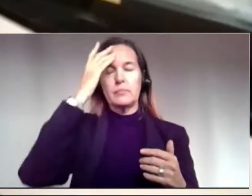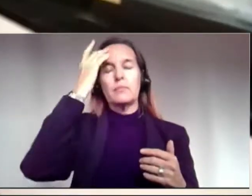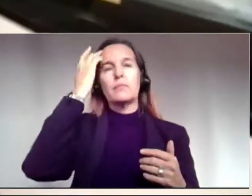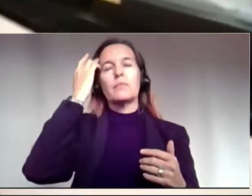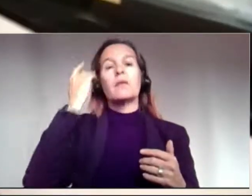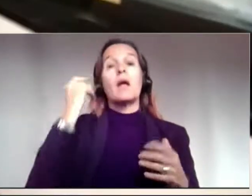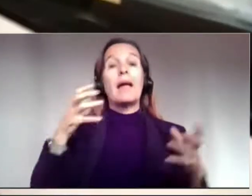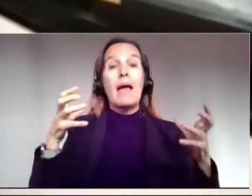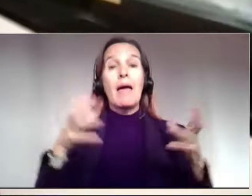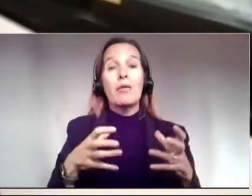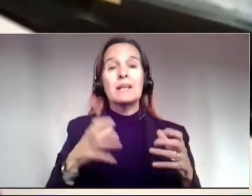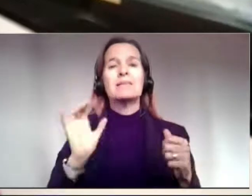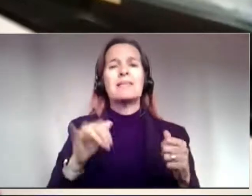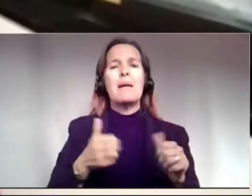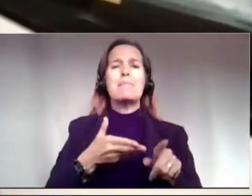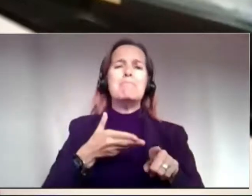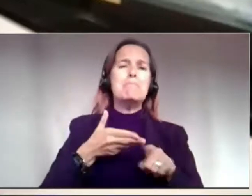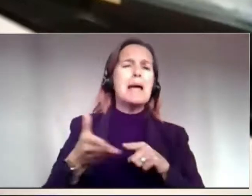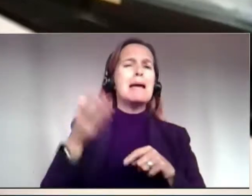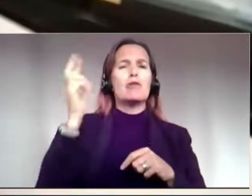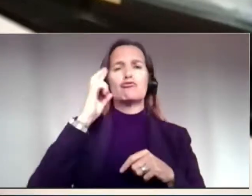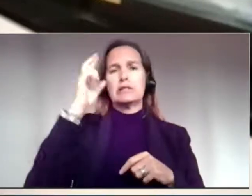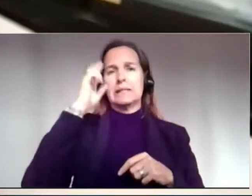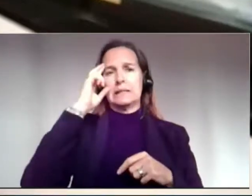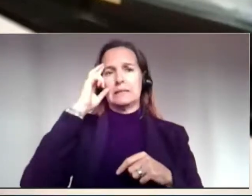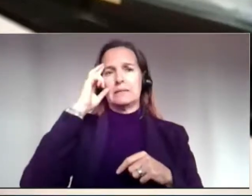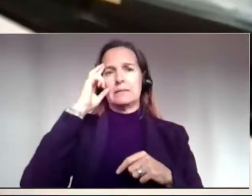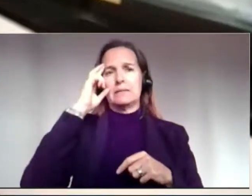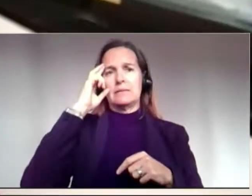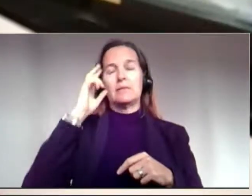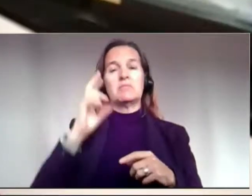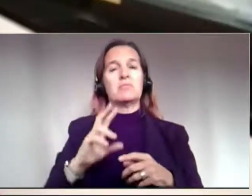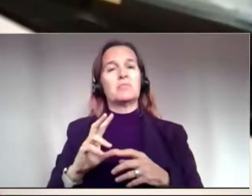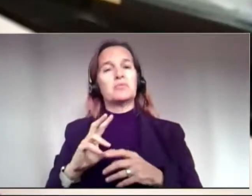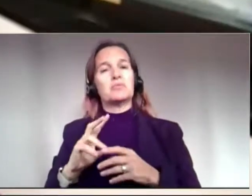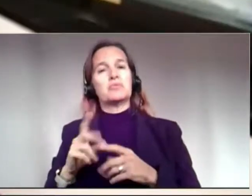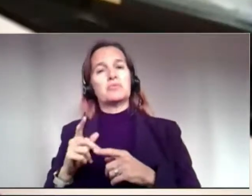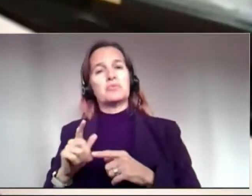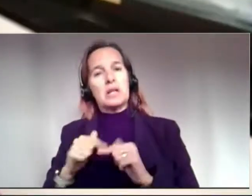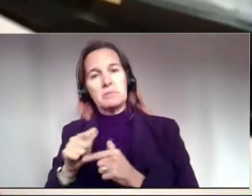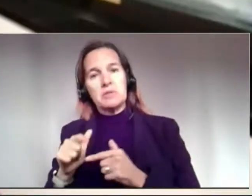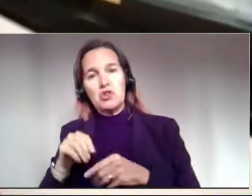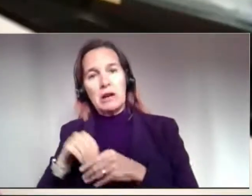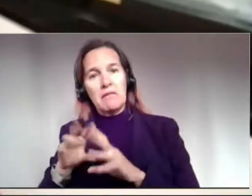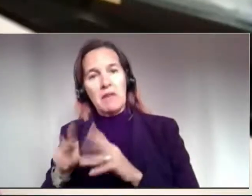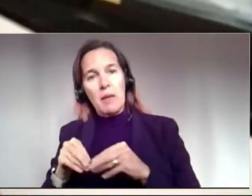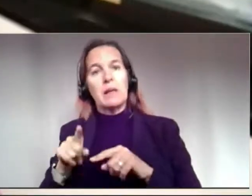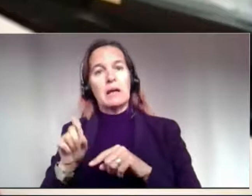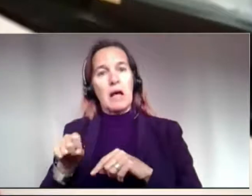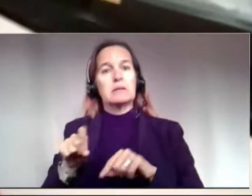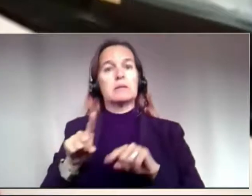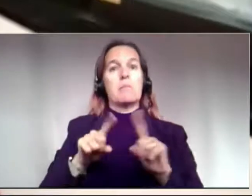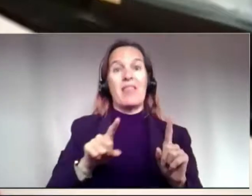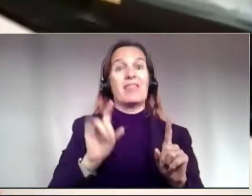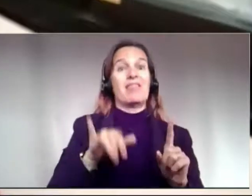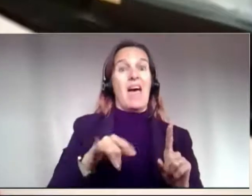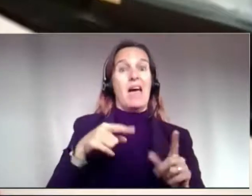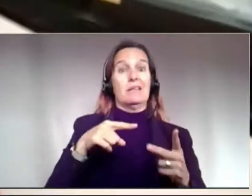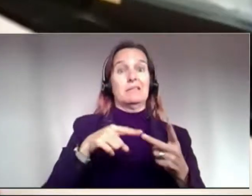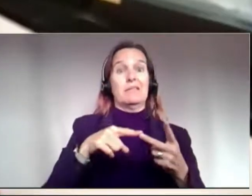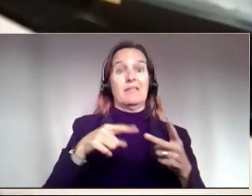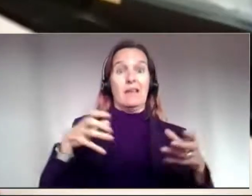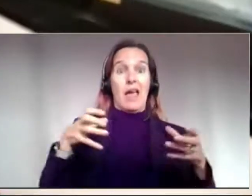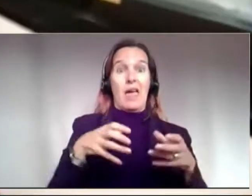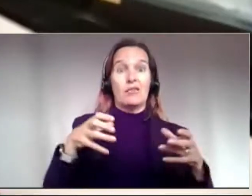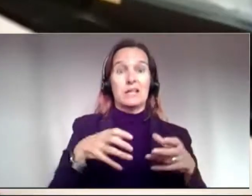cause outside of transmitting within a family. They are a major cause of the reason for our numbers to be going up,